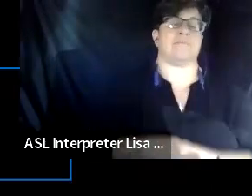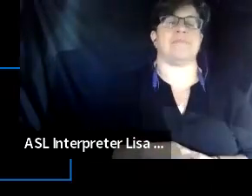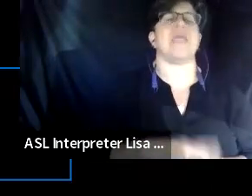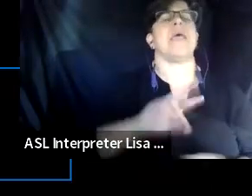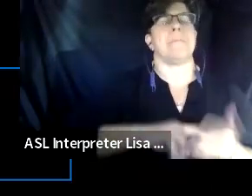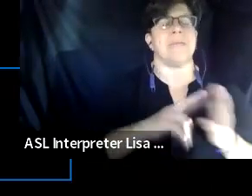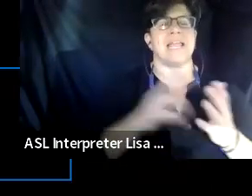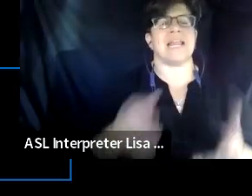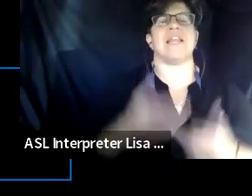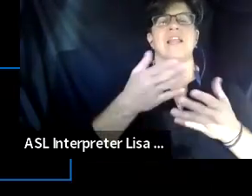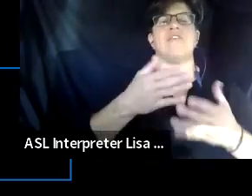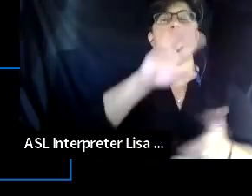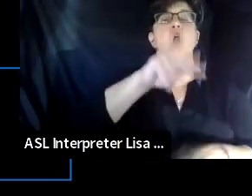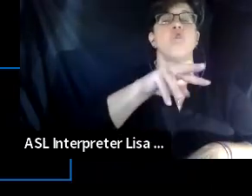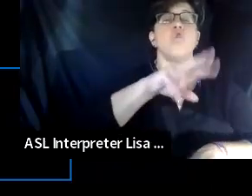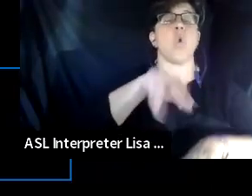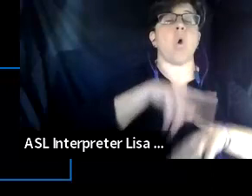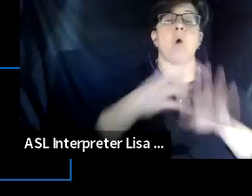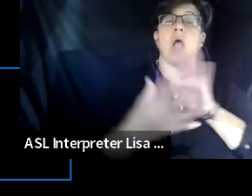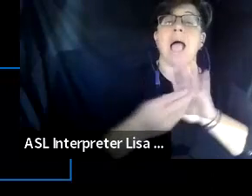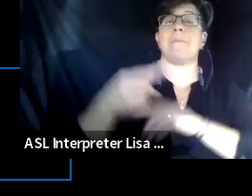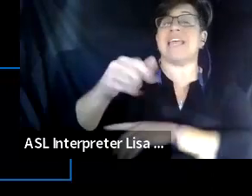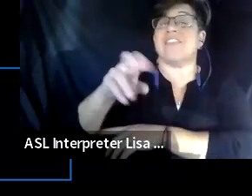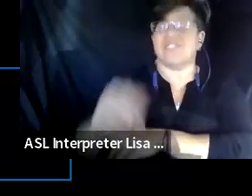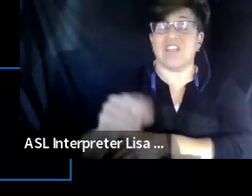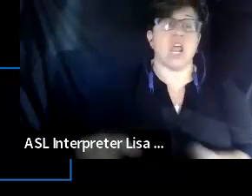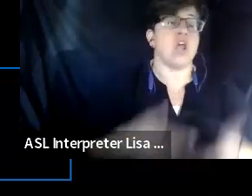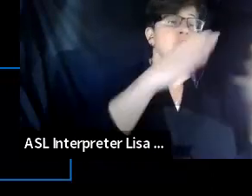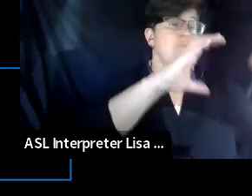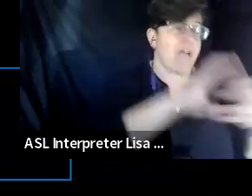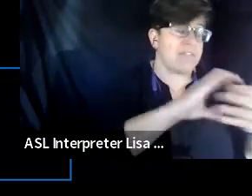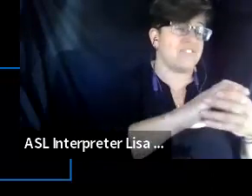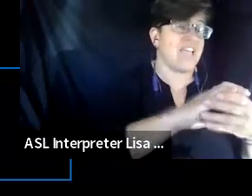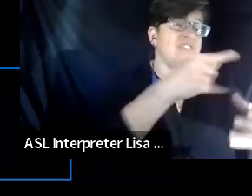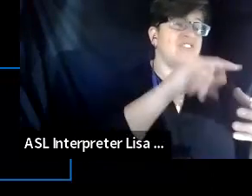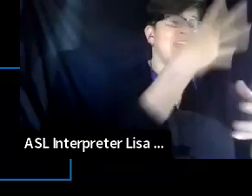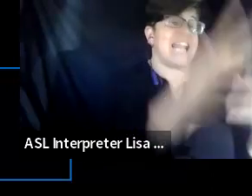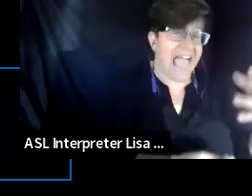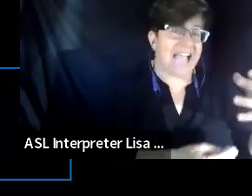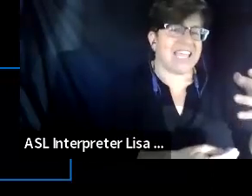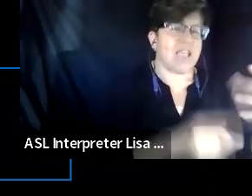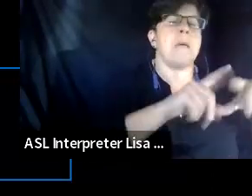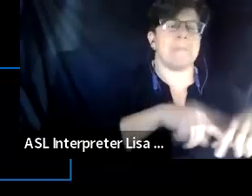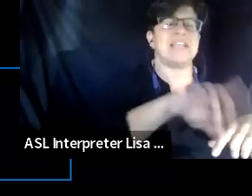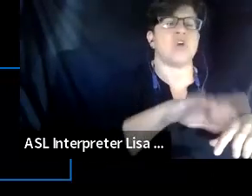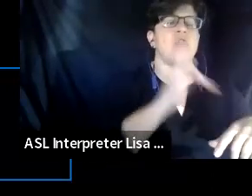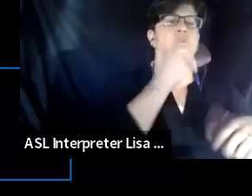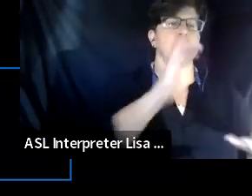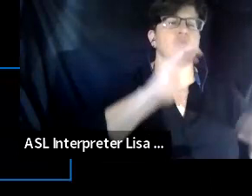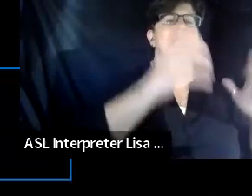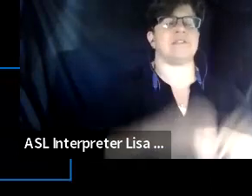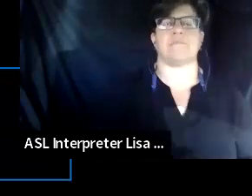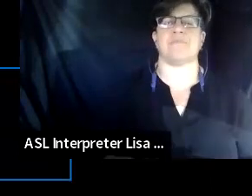copy of the gene in order to provide the cells with the gene that they're lacking because of the mutations. So once you have your disease-causing